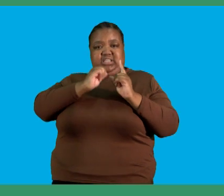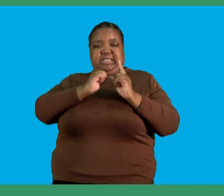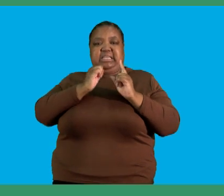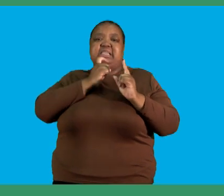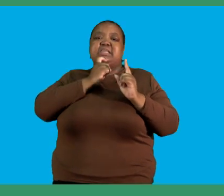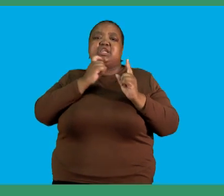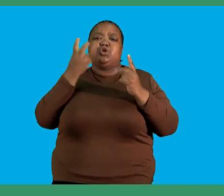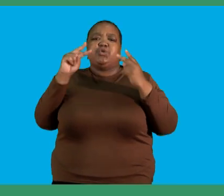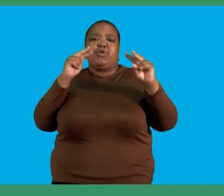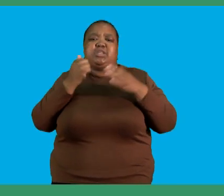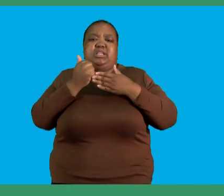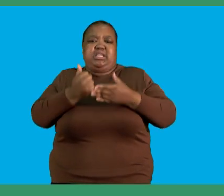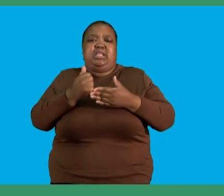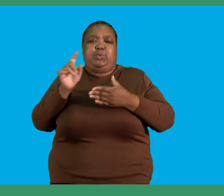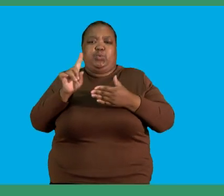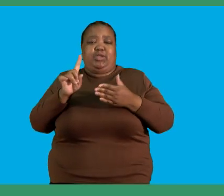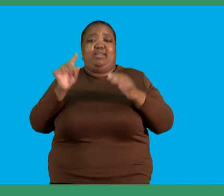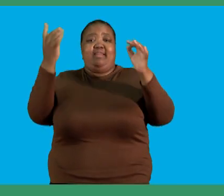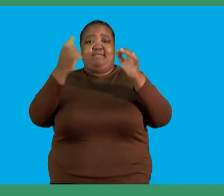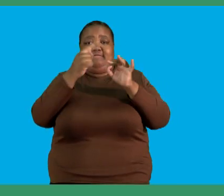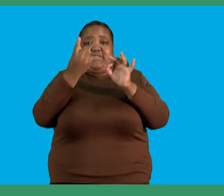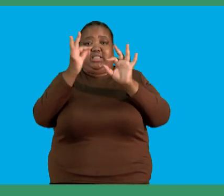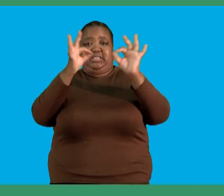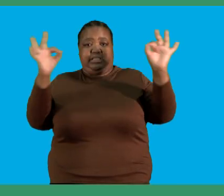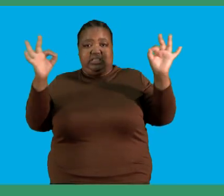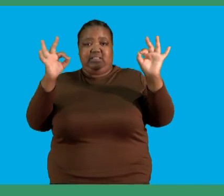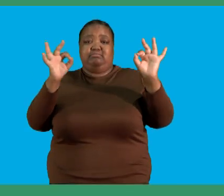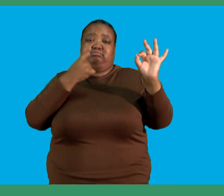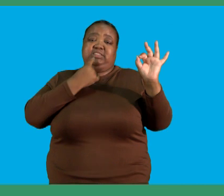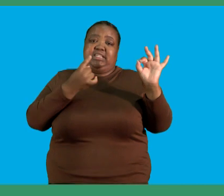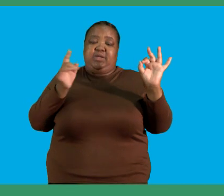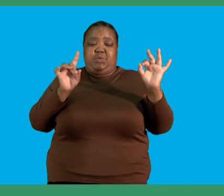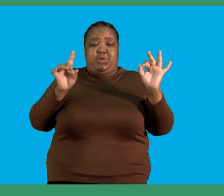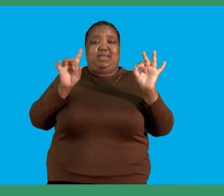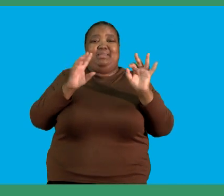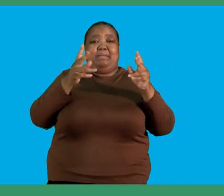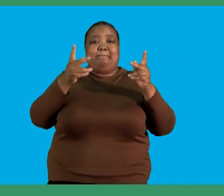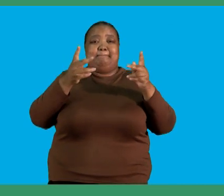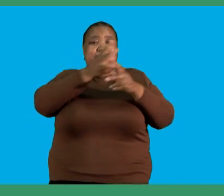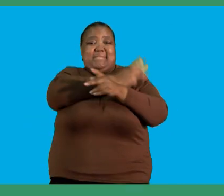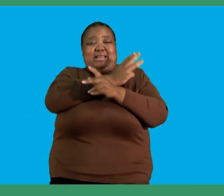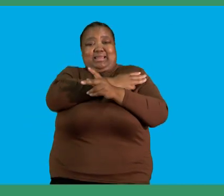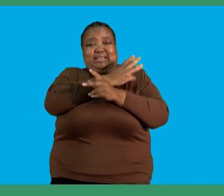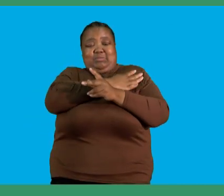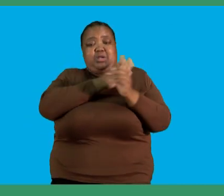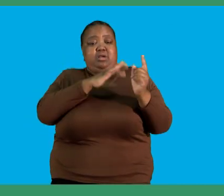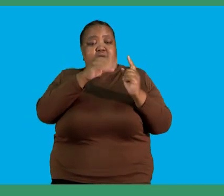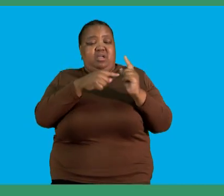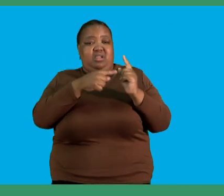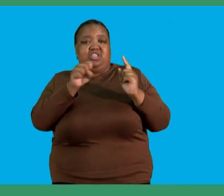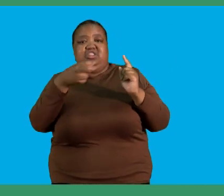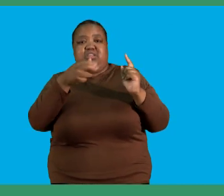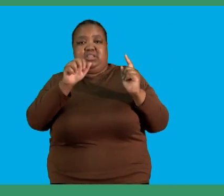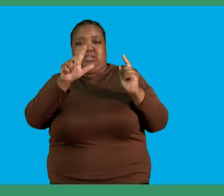presentation. So the first sentence tells you that the management of Thokoza Family Fitness requested Mr.